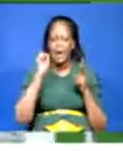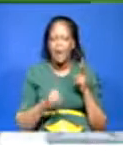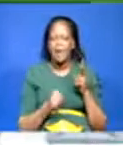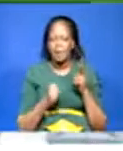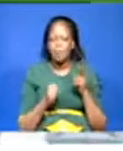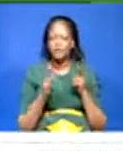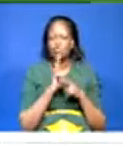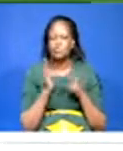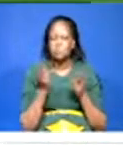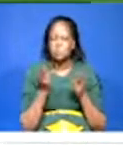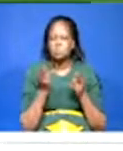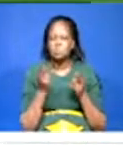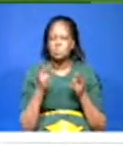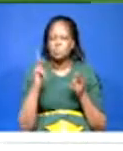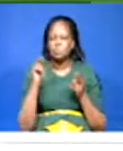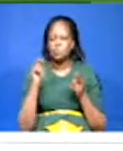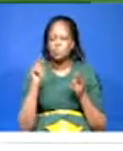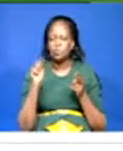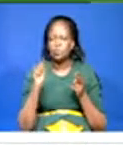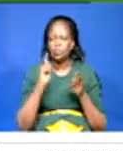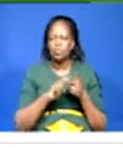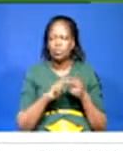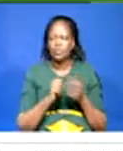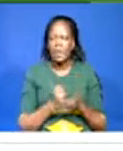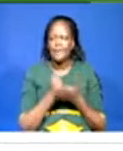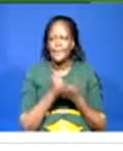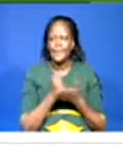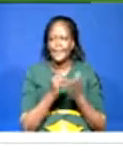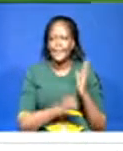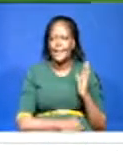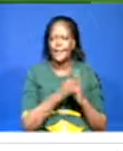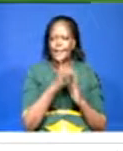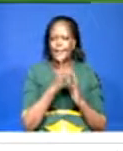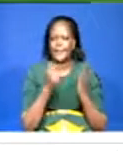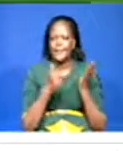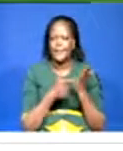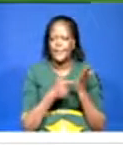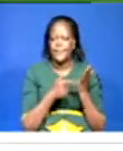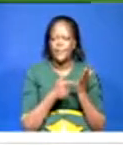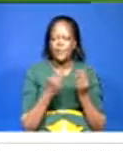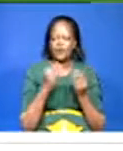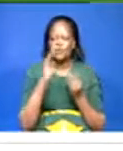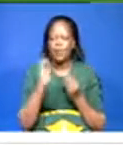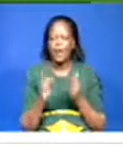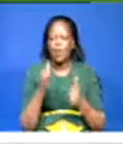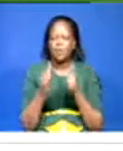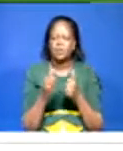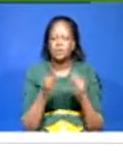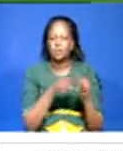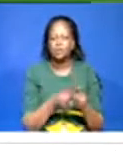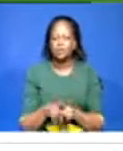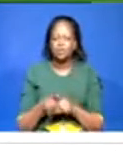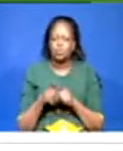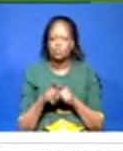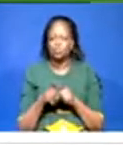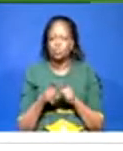the potential of Konza to facilitate development of ICT software, which also along the value